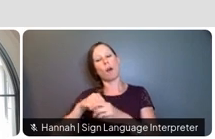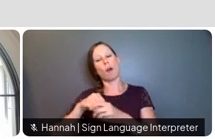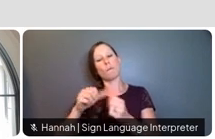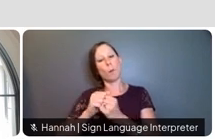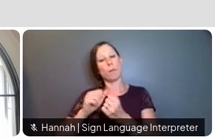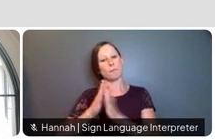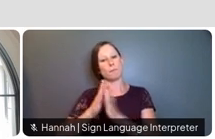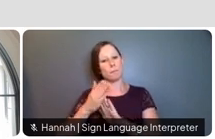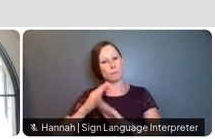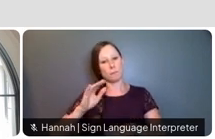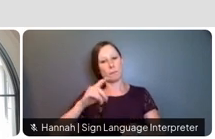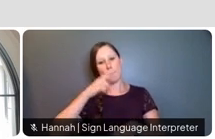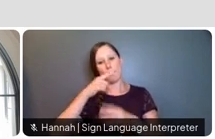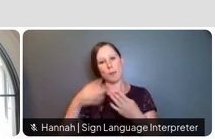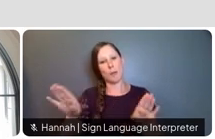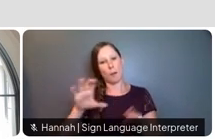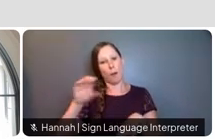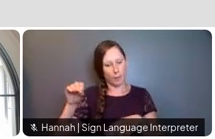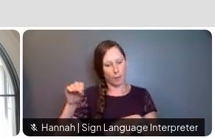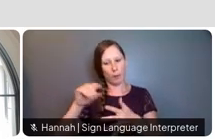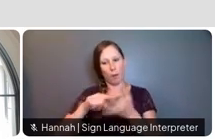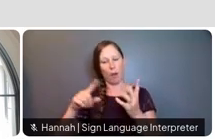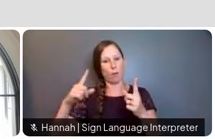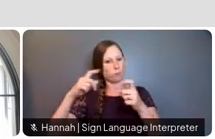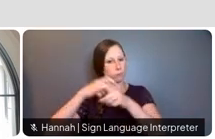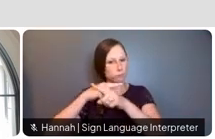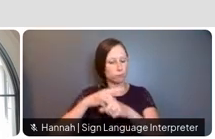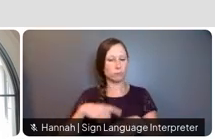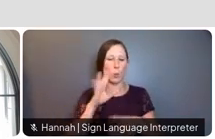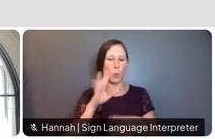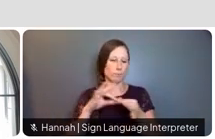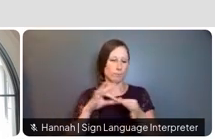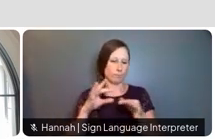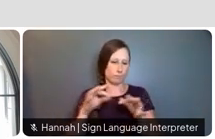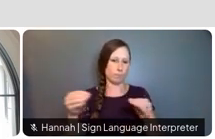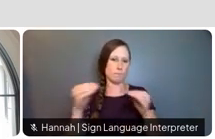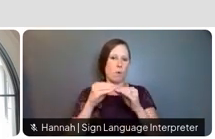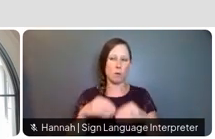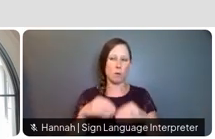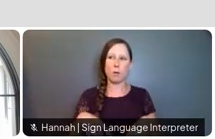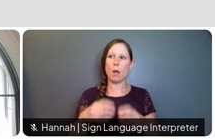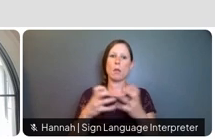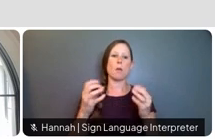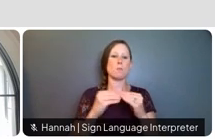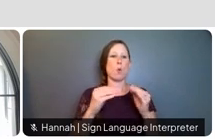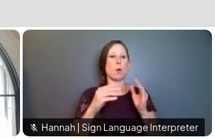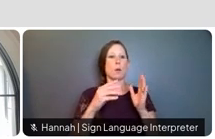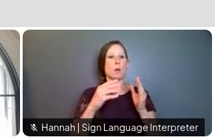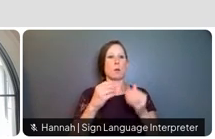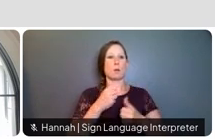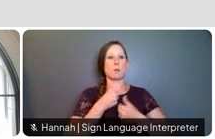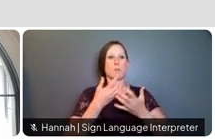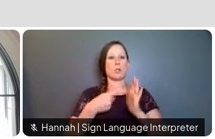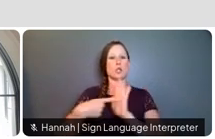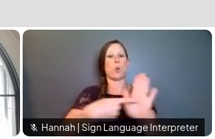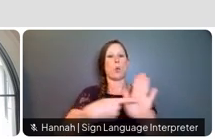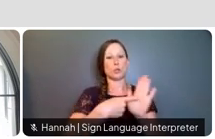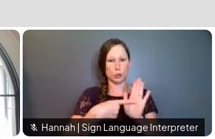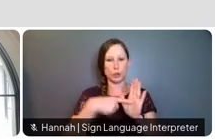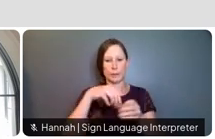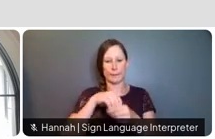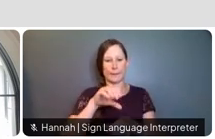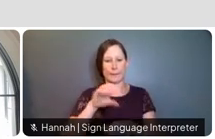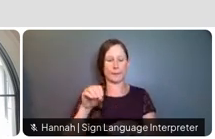this. There's significantly more public disclosure about what's going on at the company. So things that you didn't have to